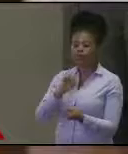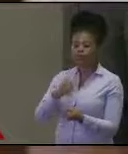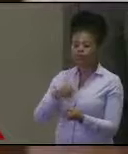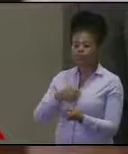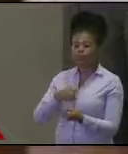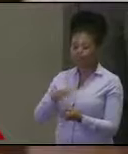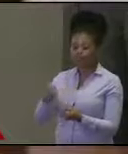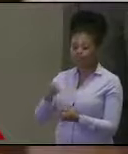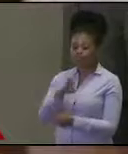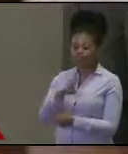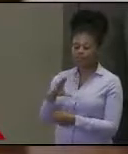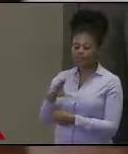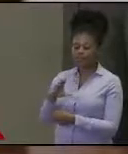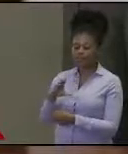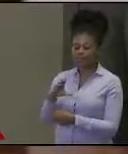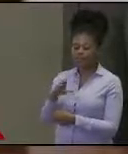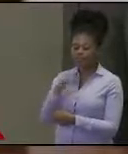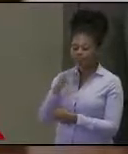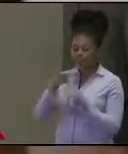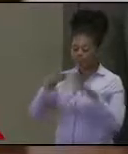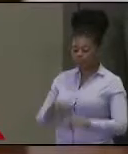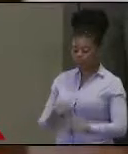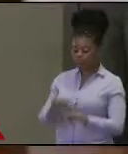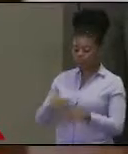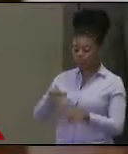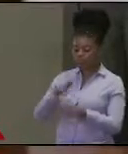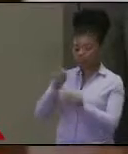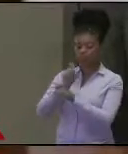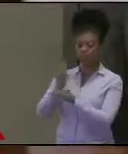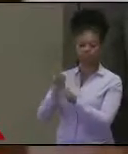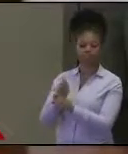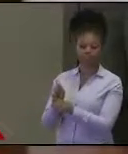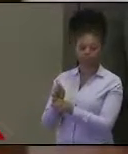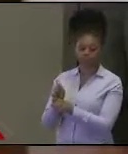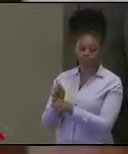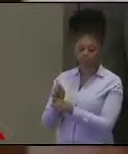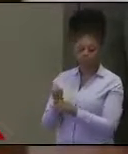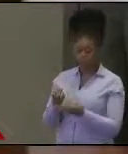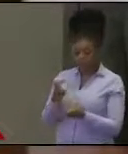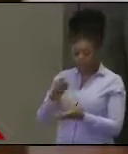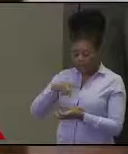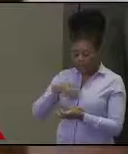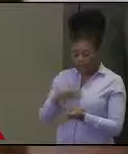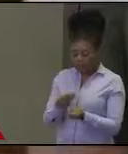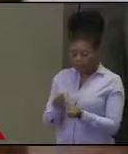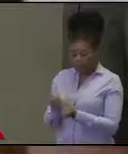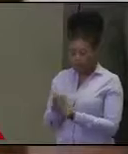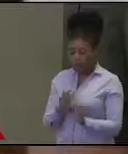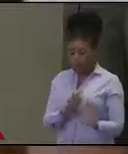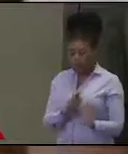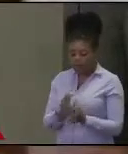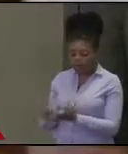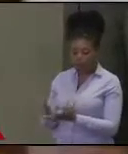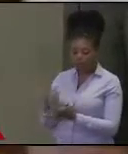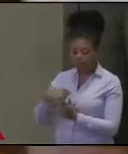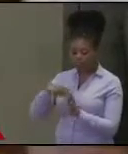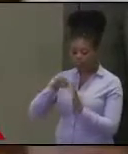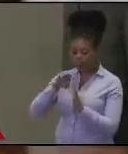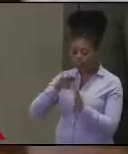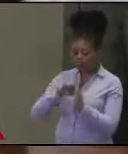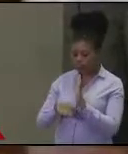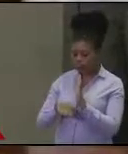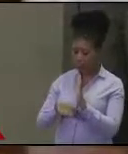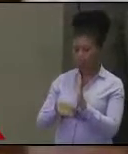fellow Eastern Cape citizens who are living in informal settlements. Give us solutions on how we can reduce